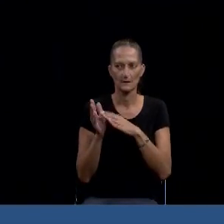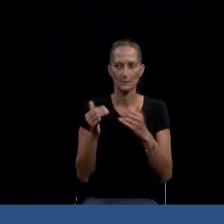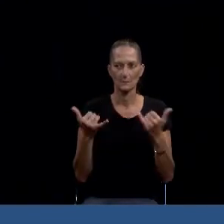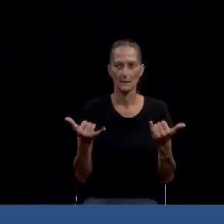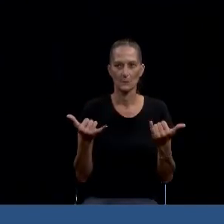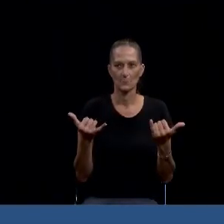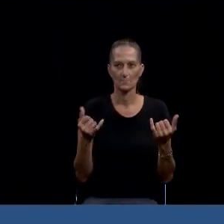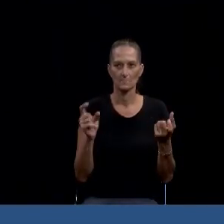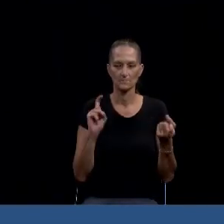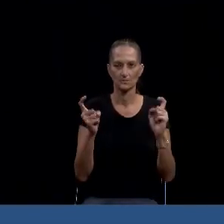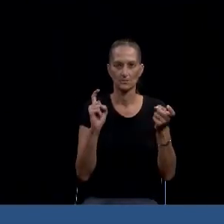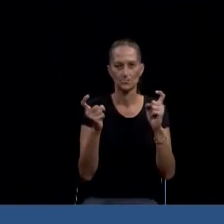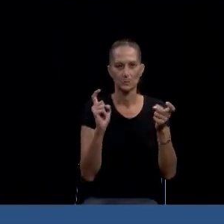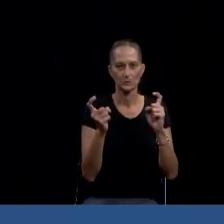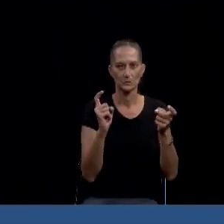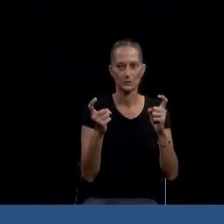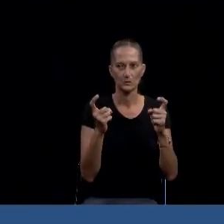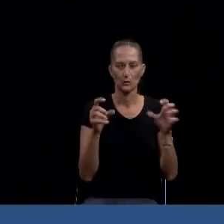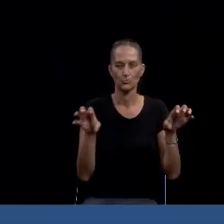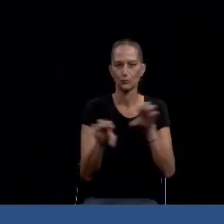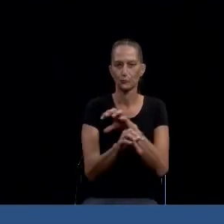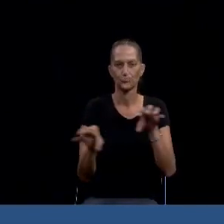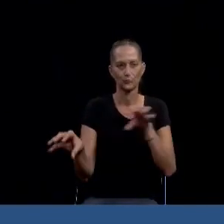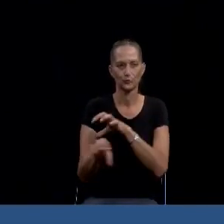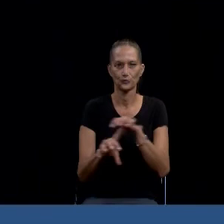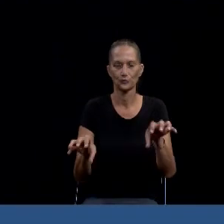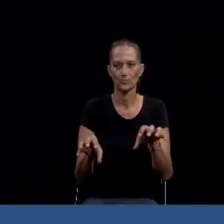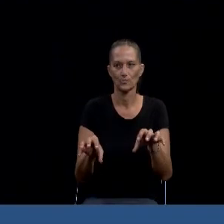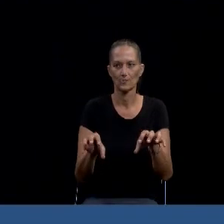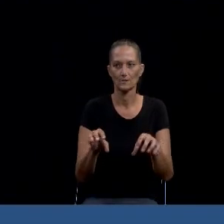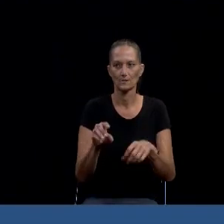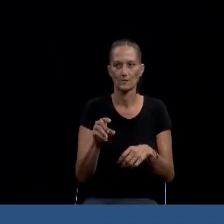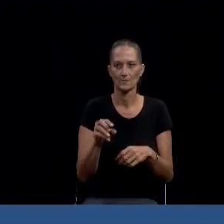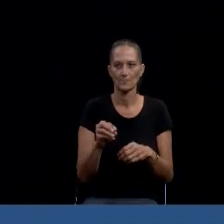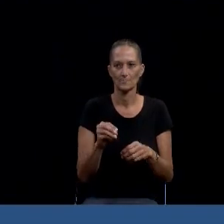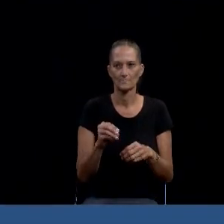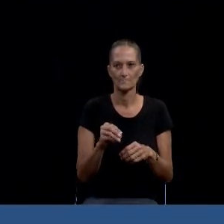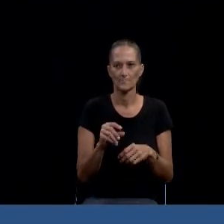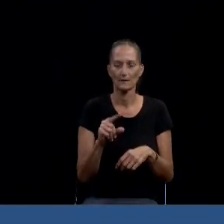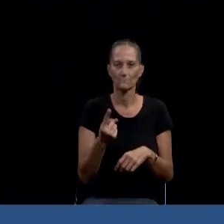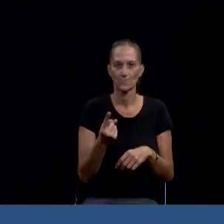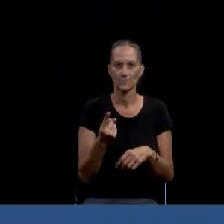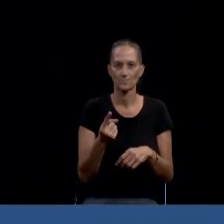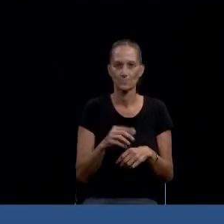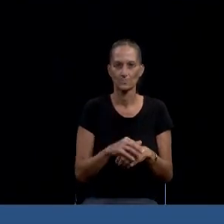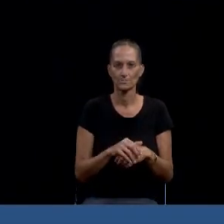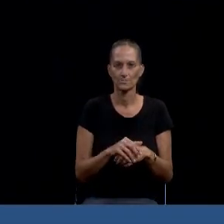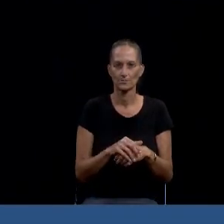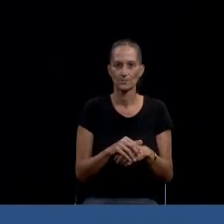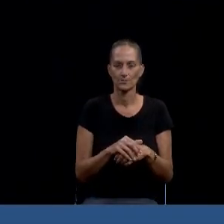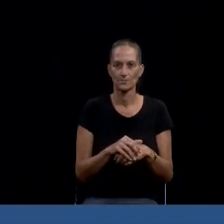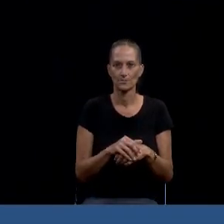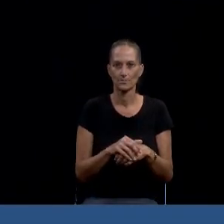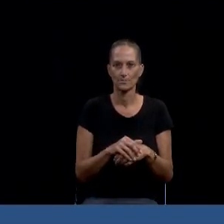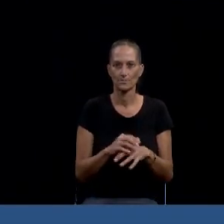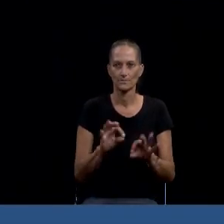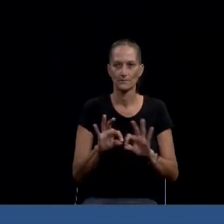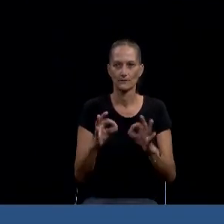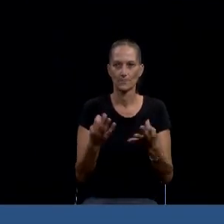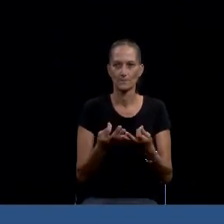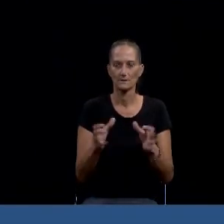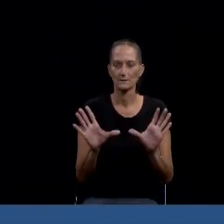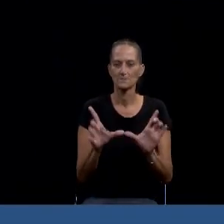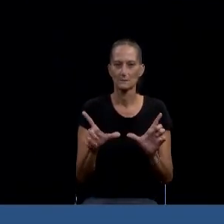families first so that they're in the correct bedroom size. And then after that, it'll be based on need.